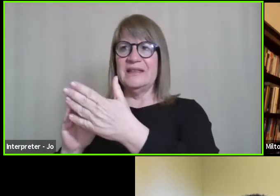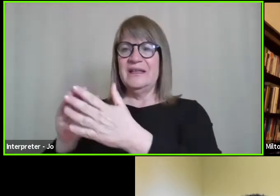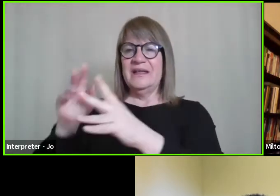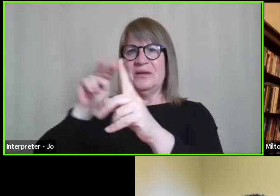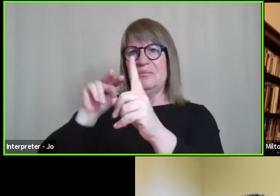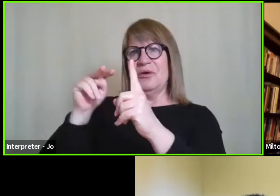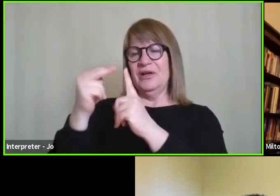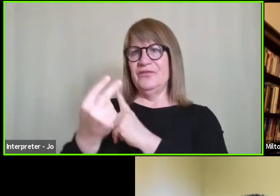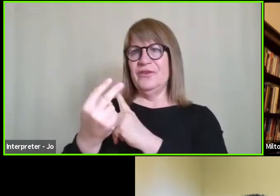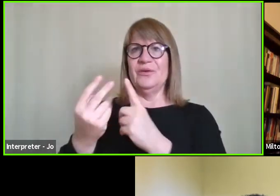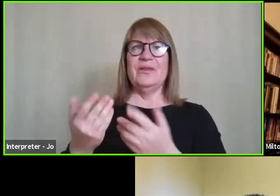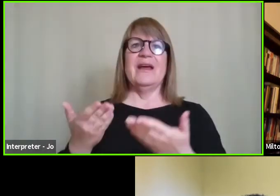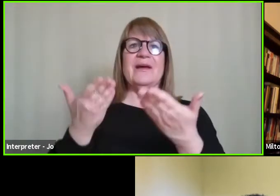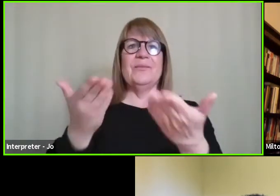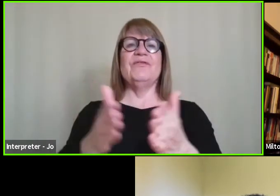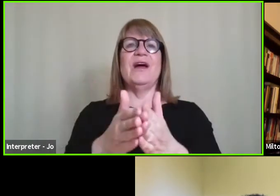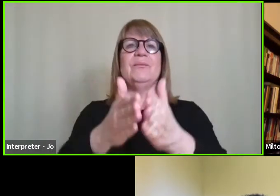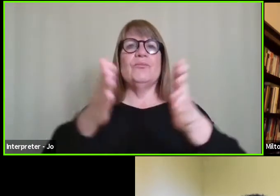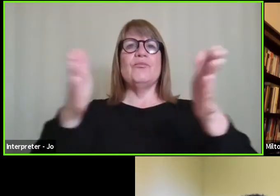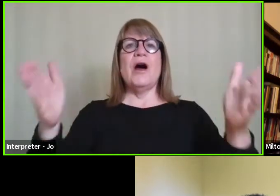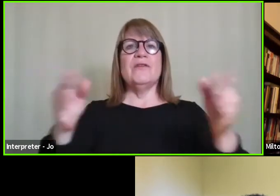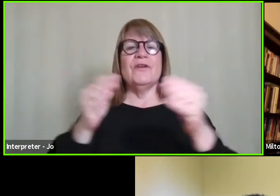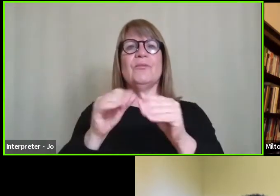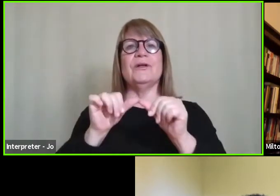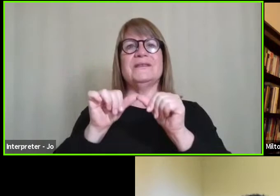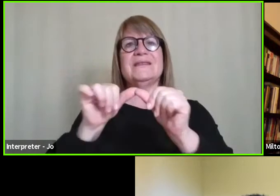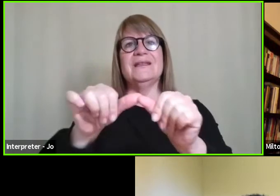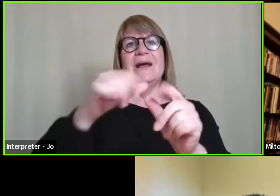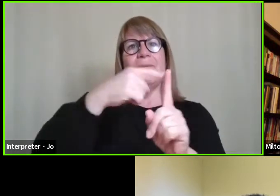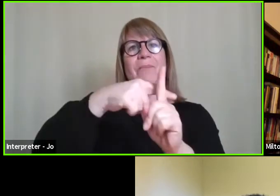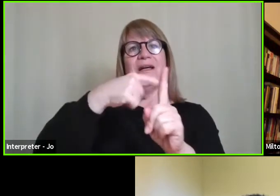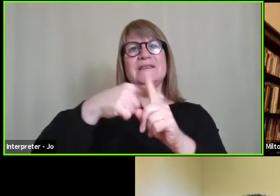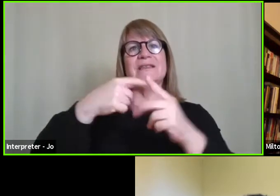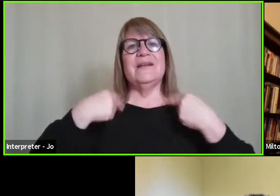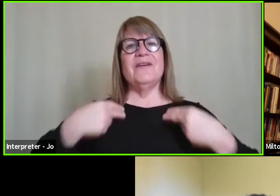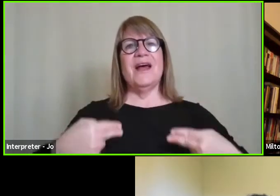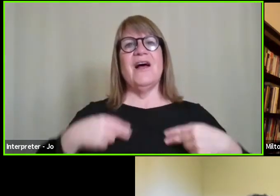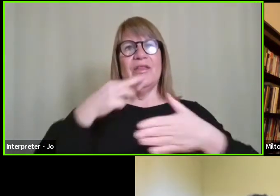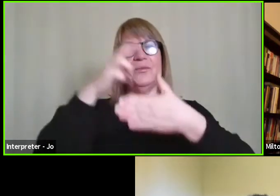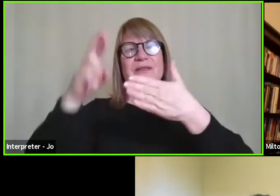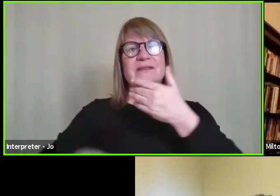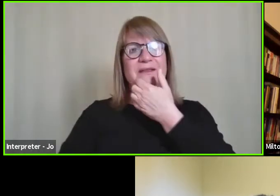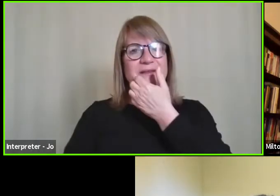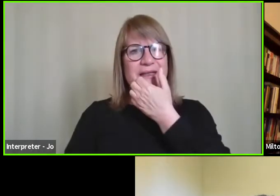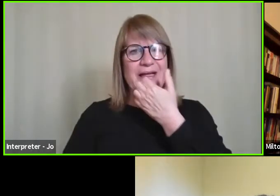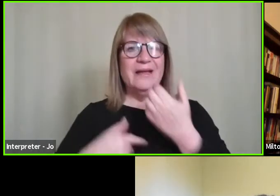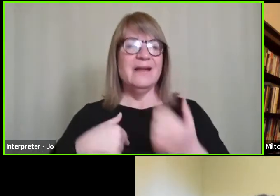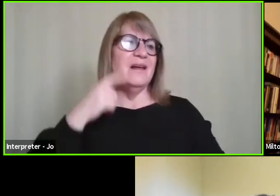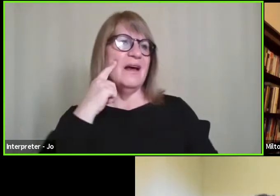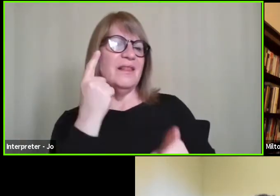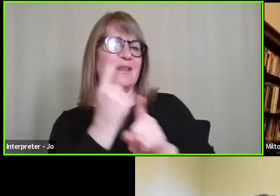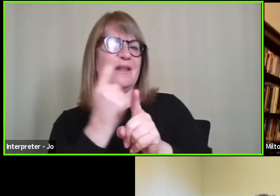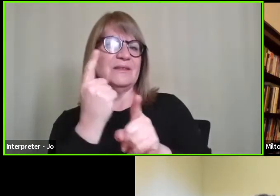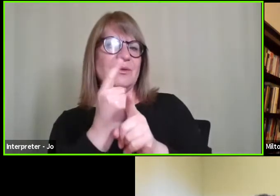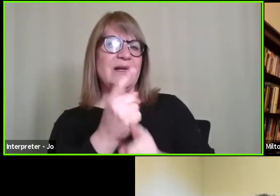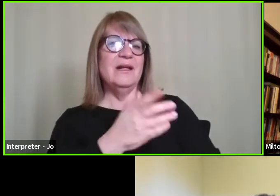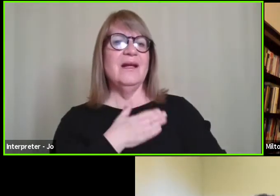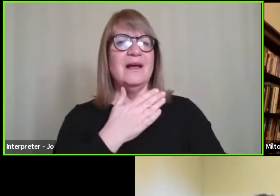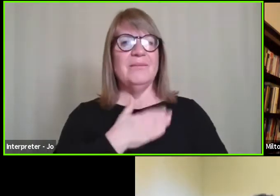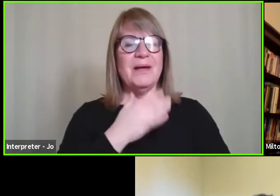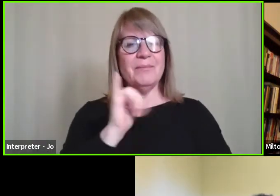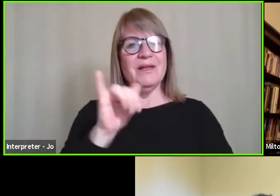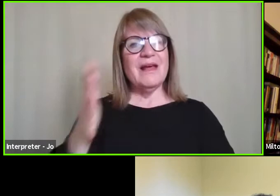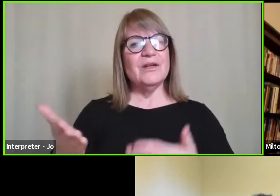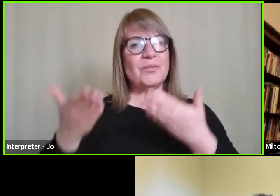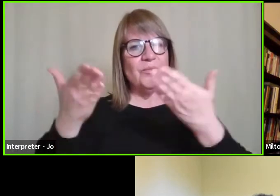provide broader and more sustainable positive health outcomes i think that's right i i'm glad you brought up the what the